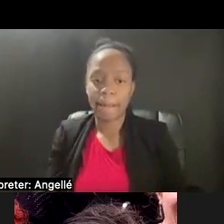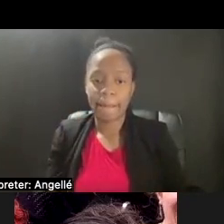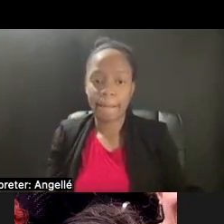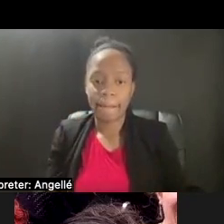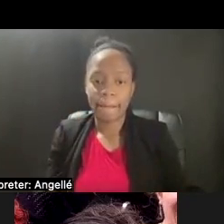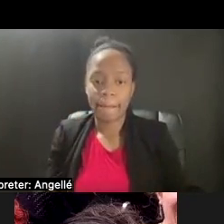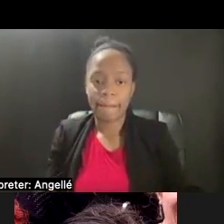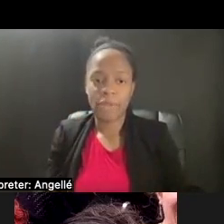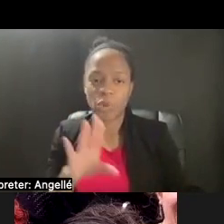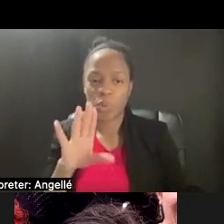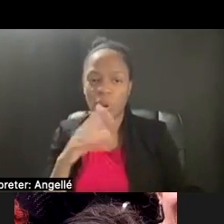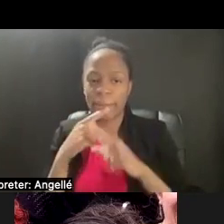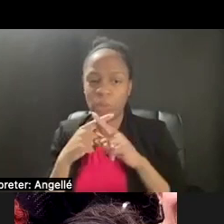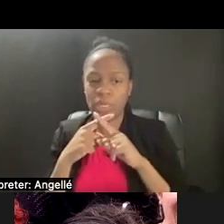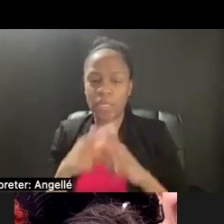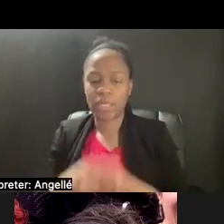You're muted.